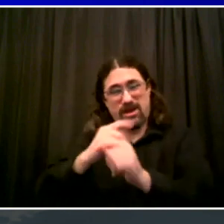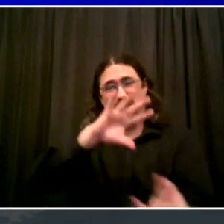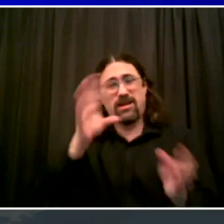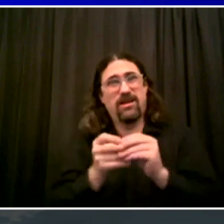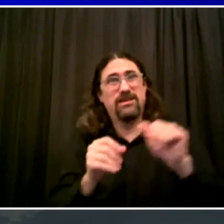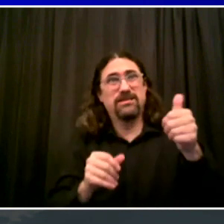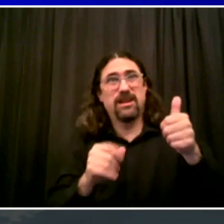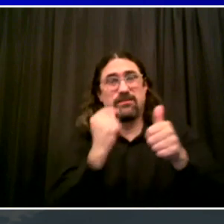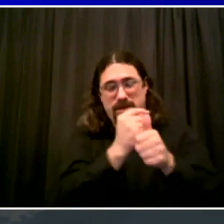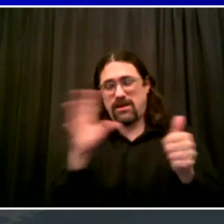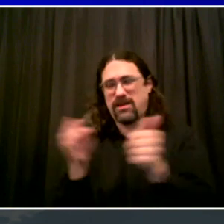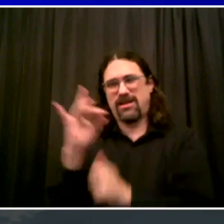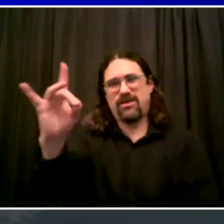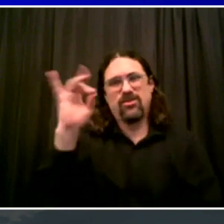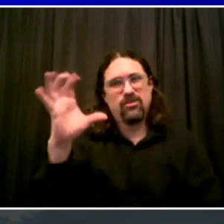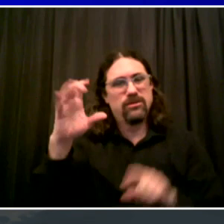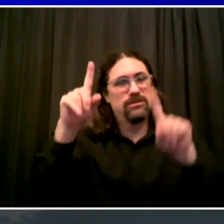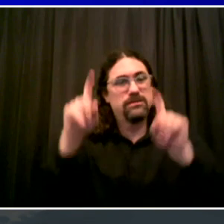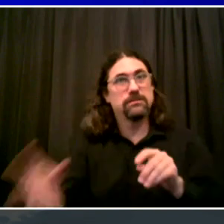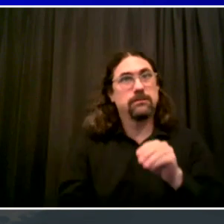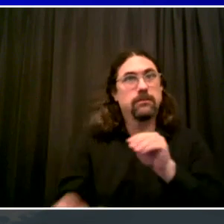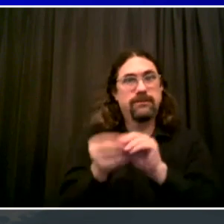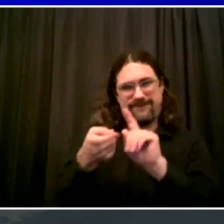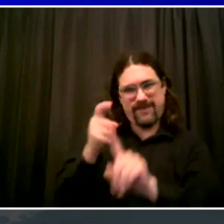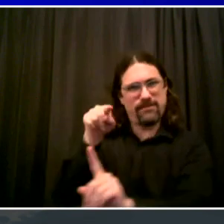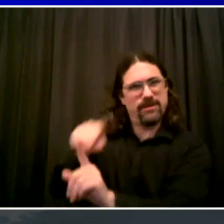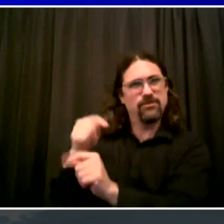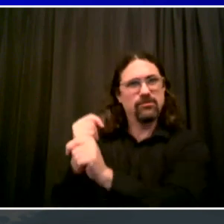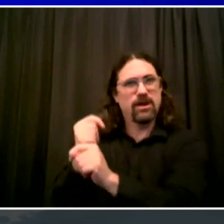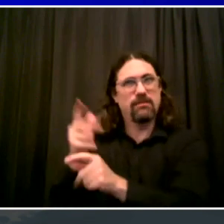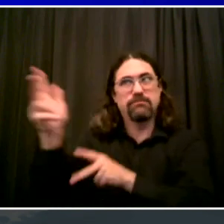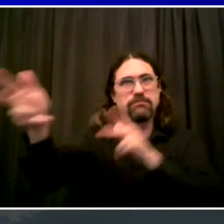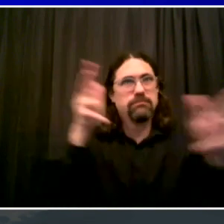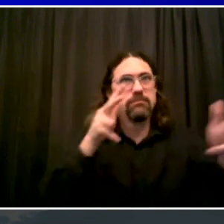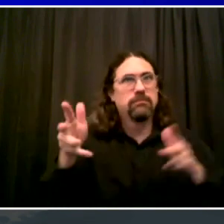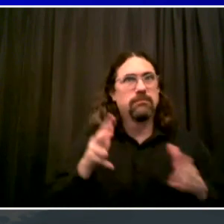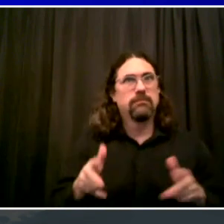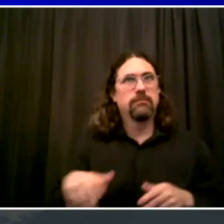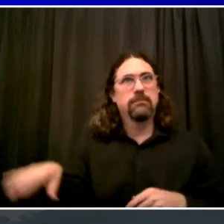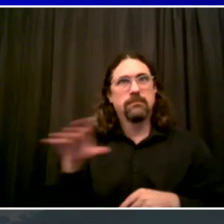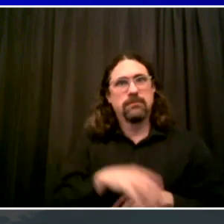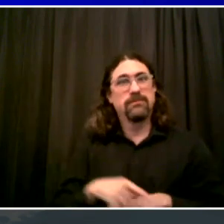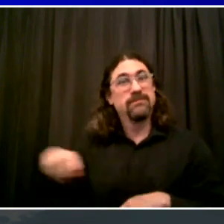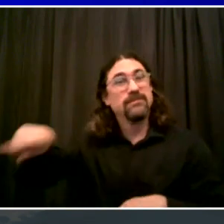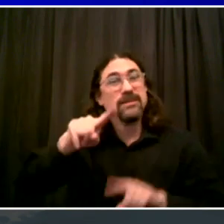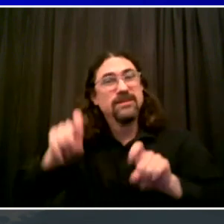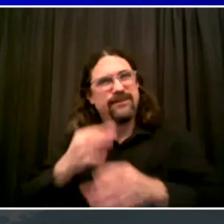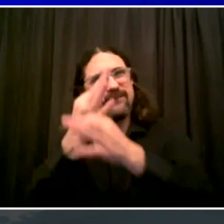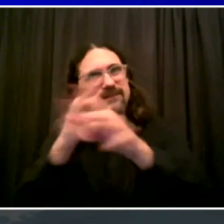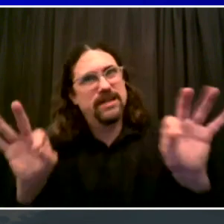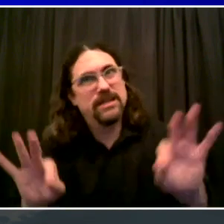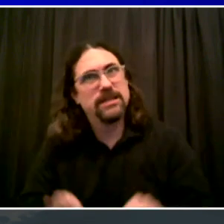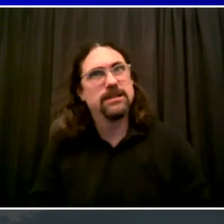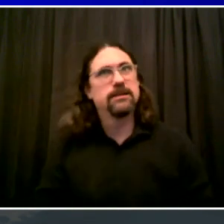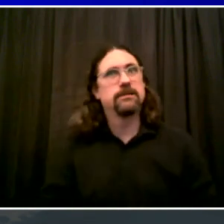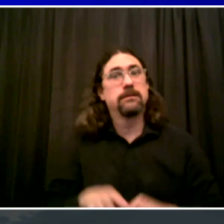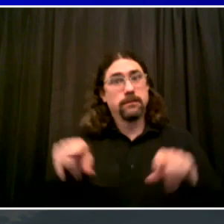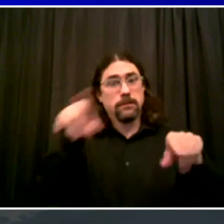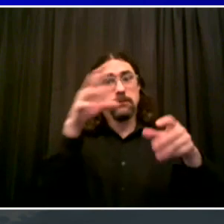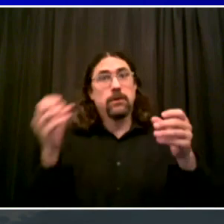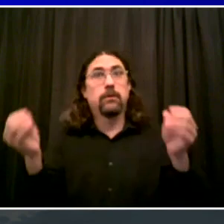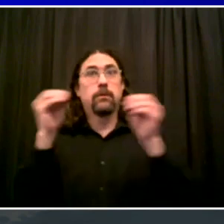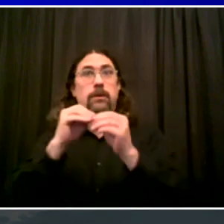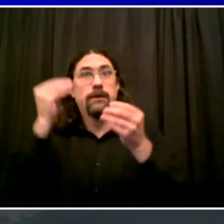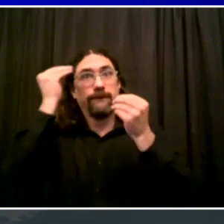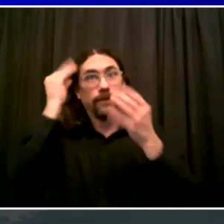up or have up, you can get a free test by going to nyc.gov/COVID test